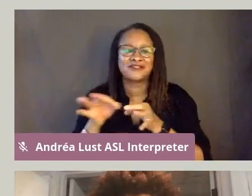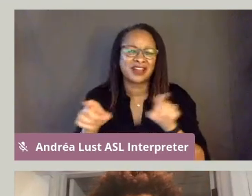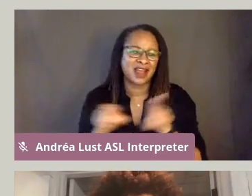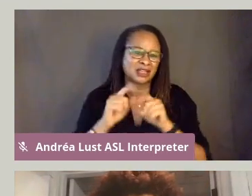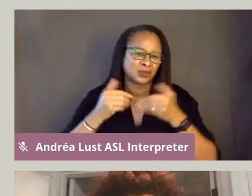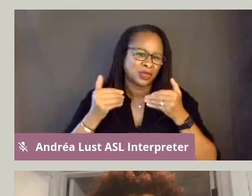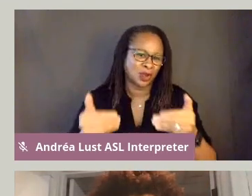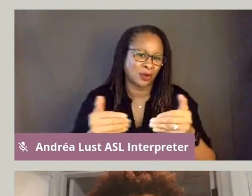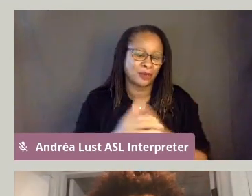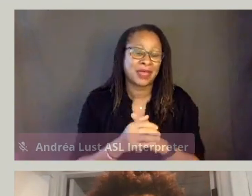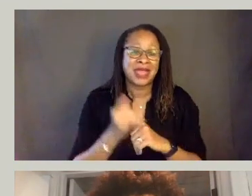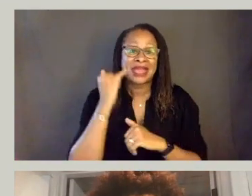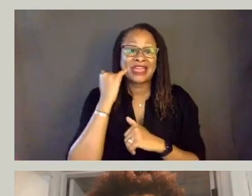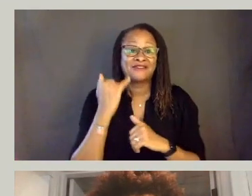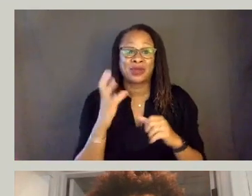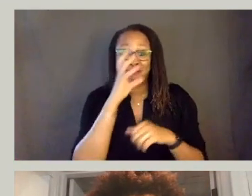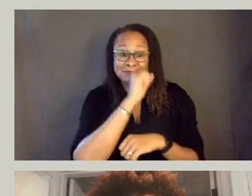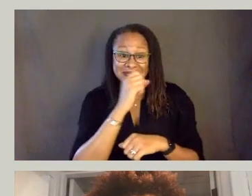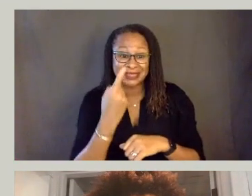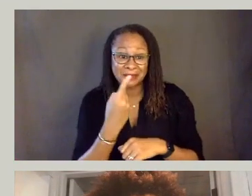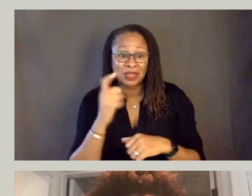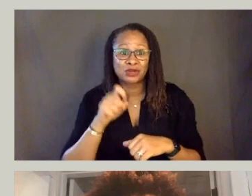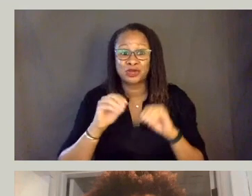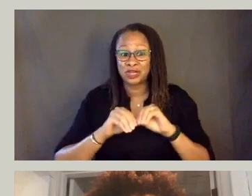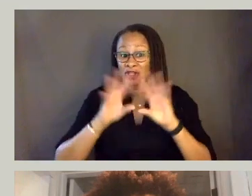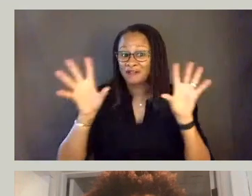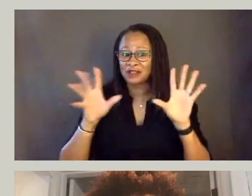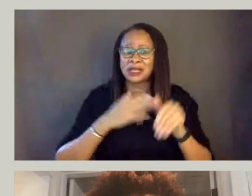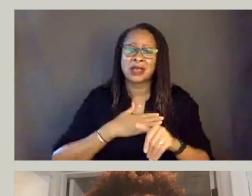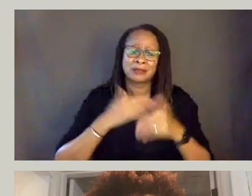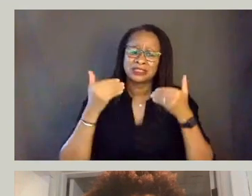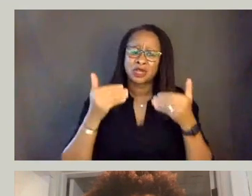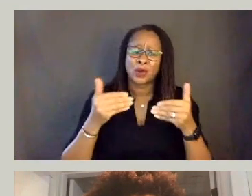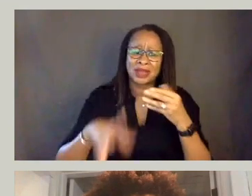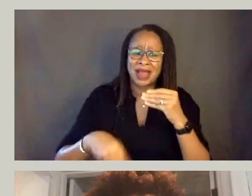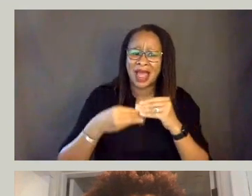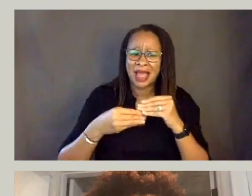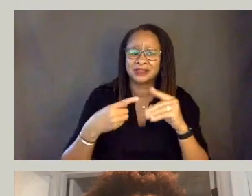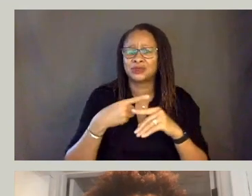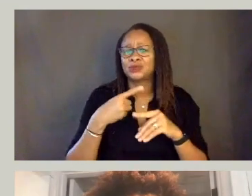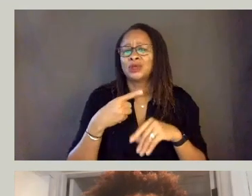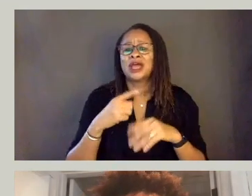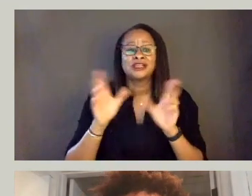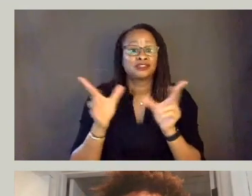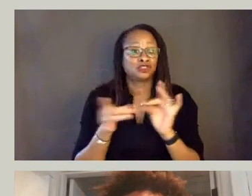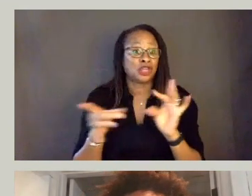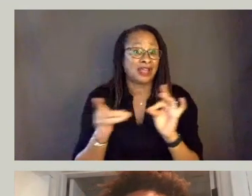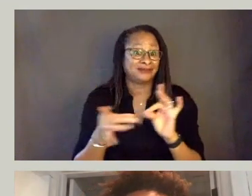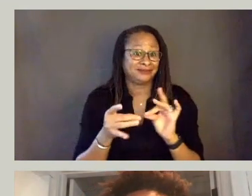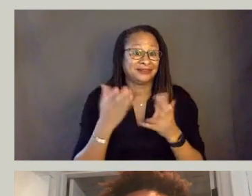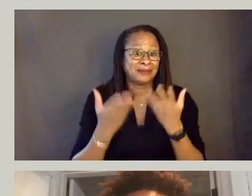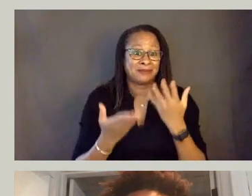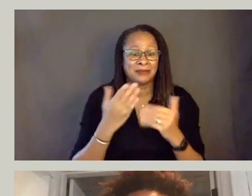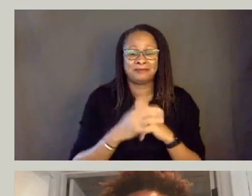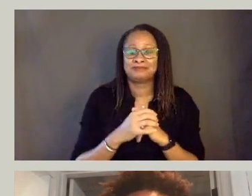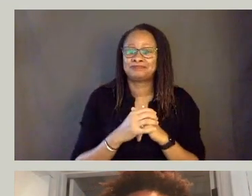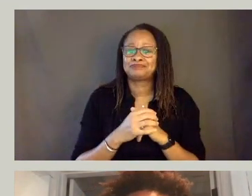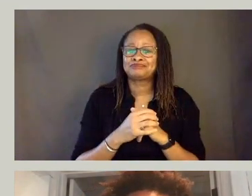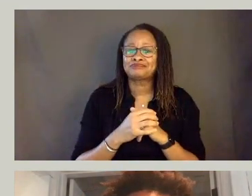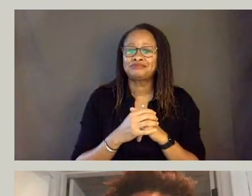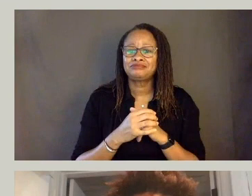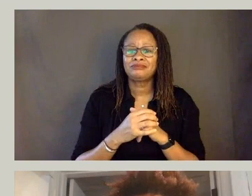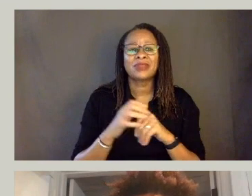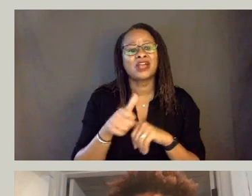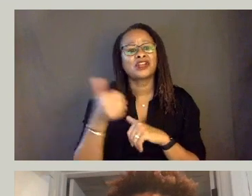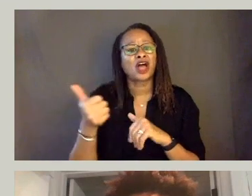So if we miss something or you need clarification, please go ahead and add it to the chat, and Maggie and others from the